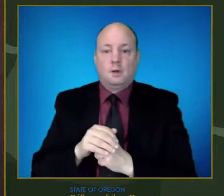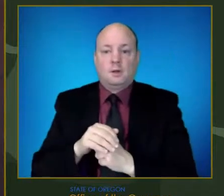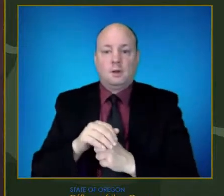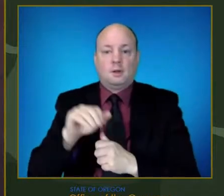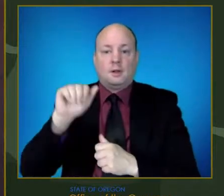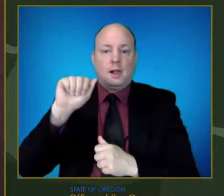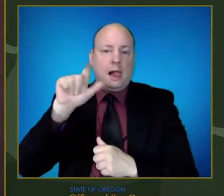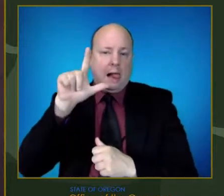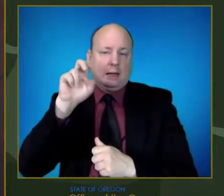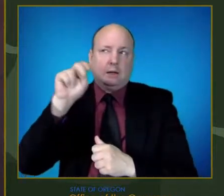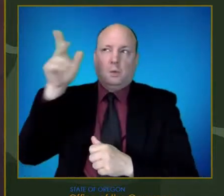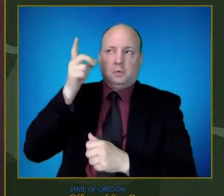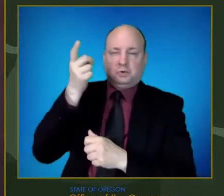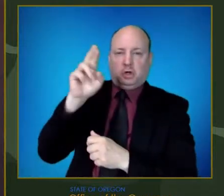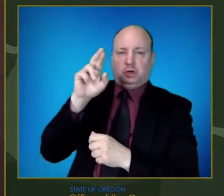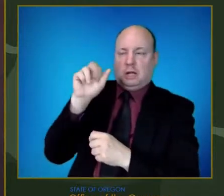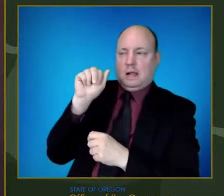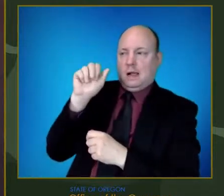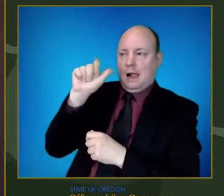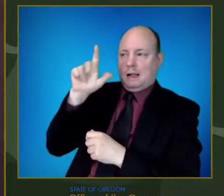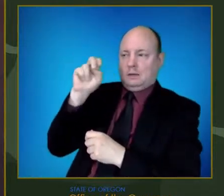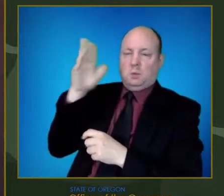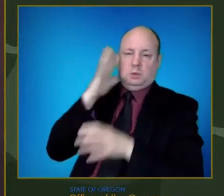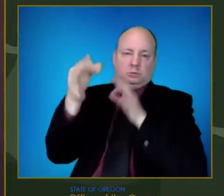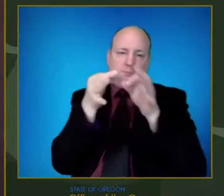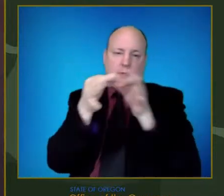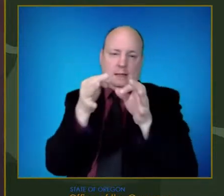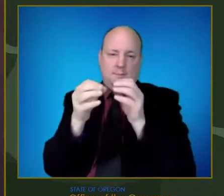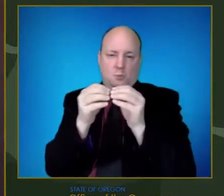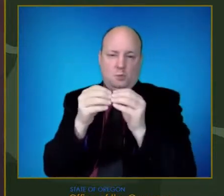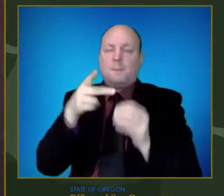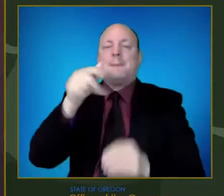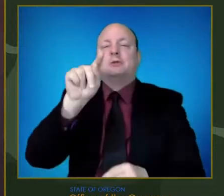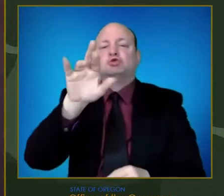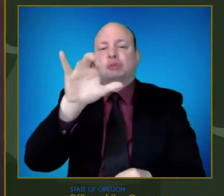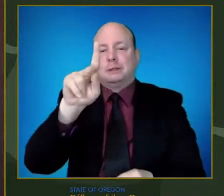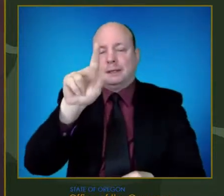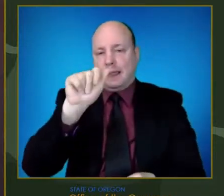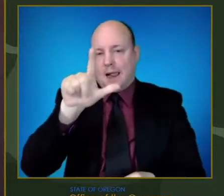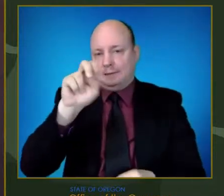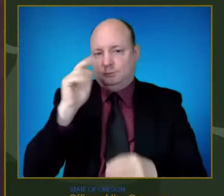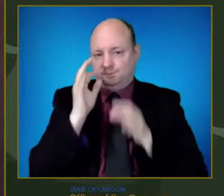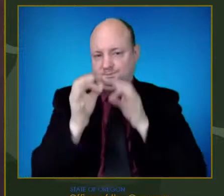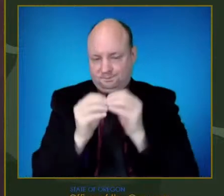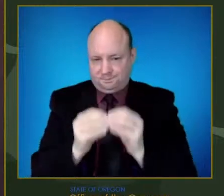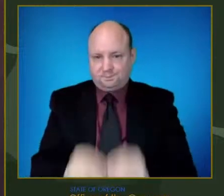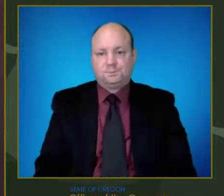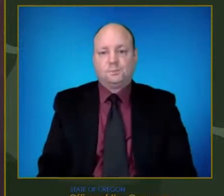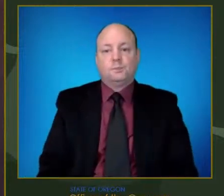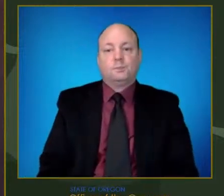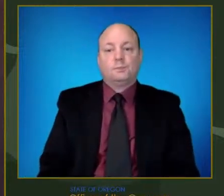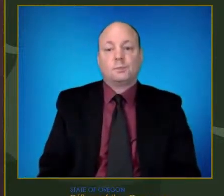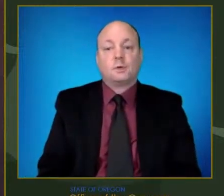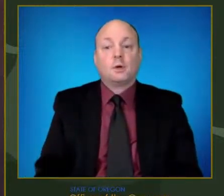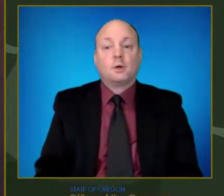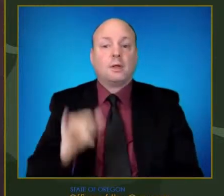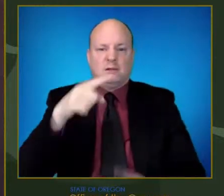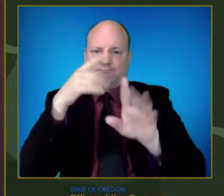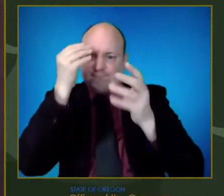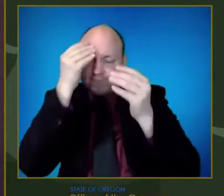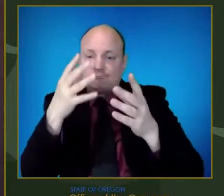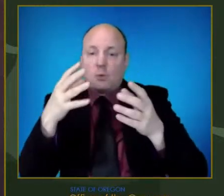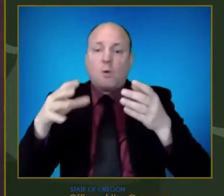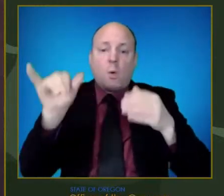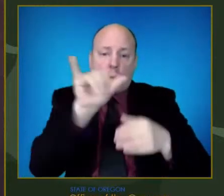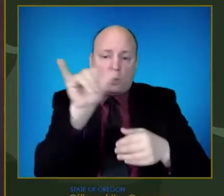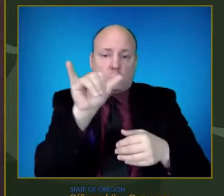Finally, I'm asking coordinated care organizations and commercial health insurance providers to reach out